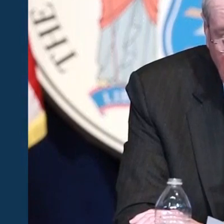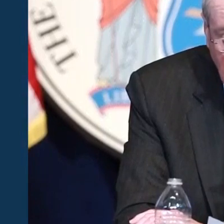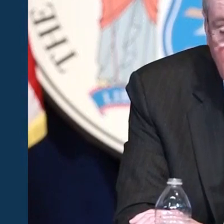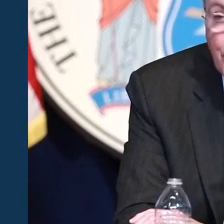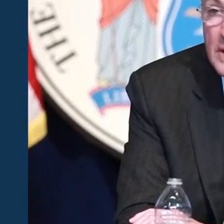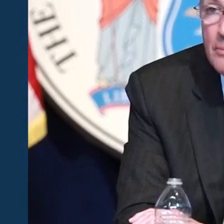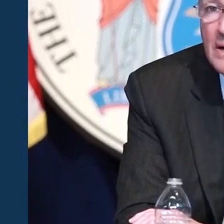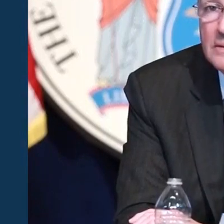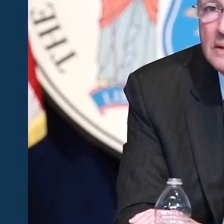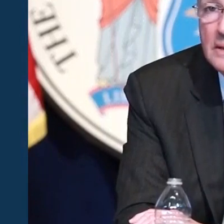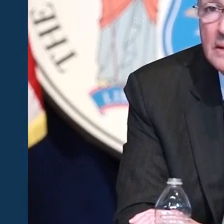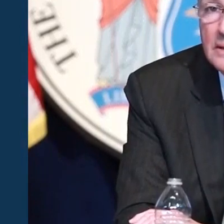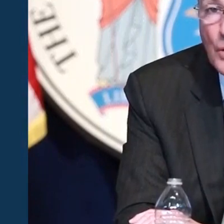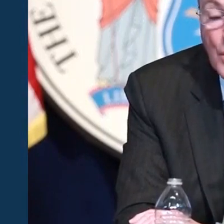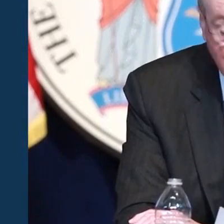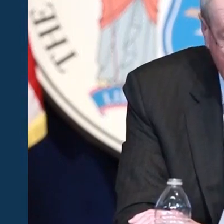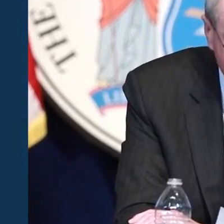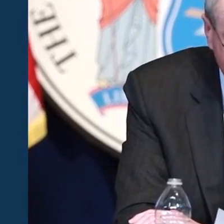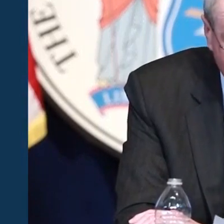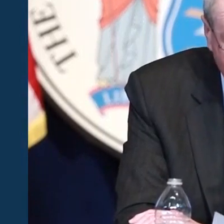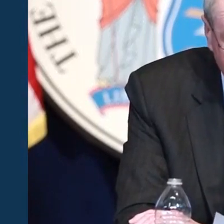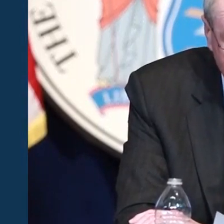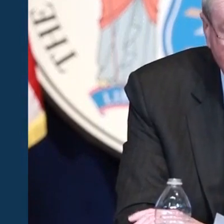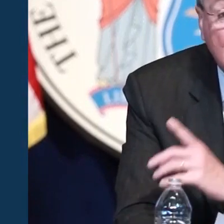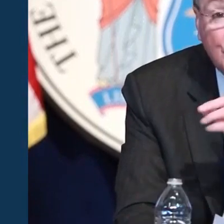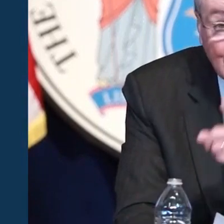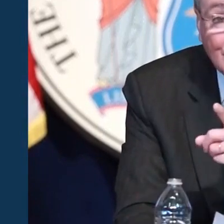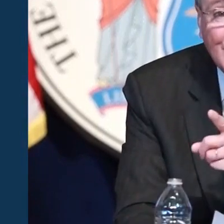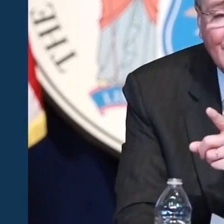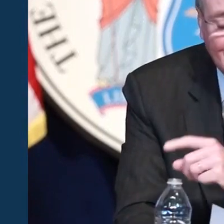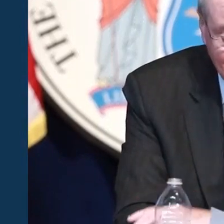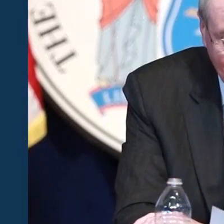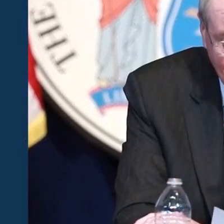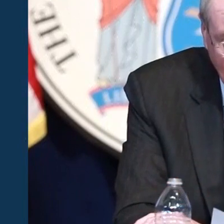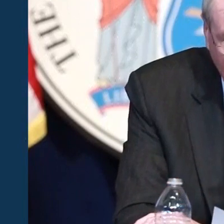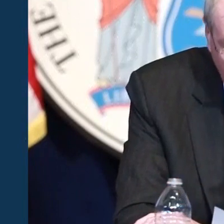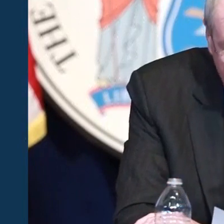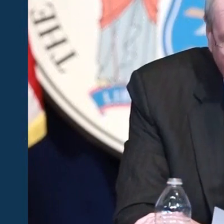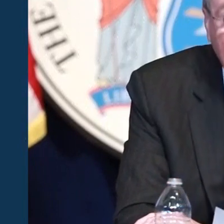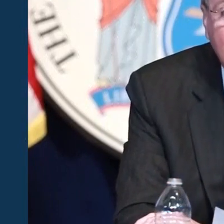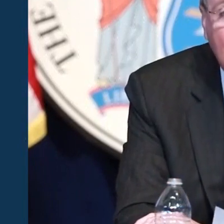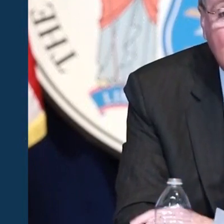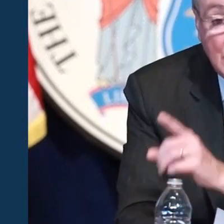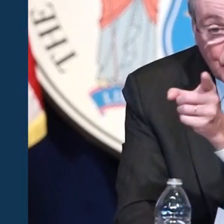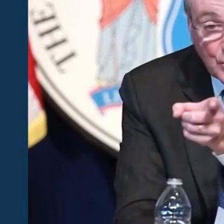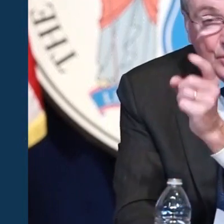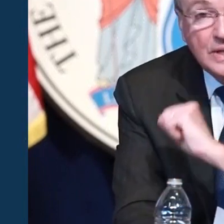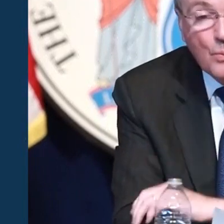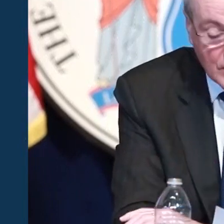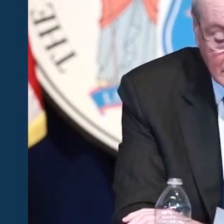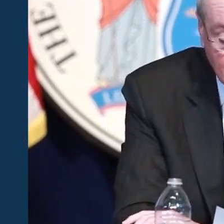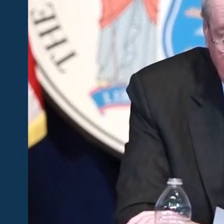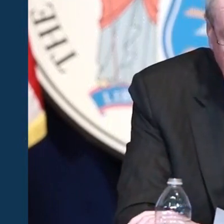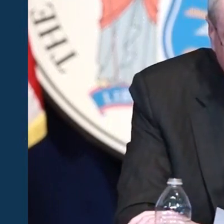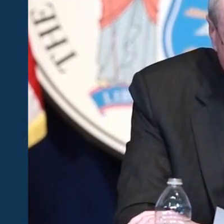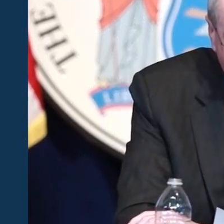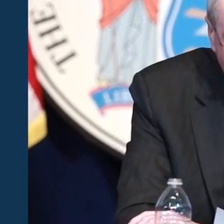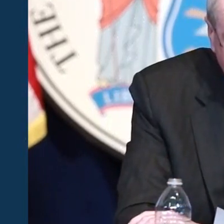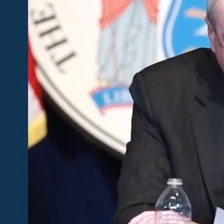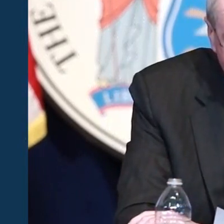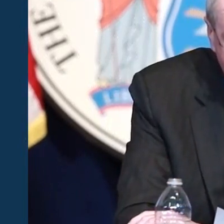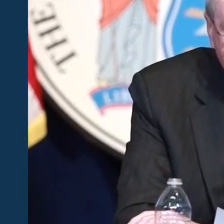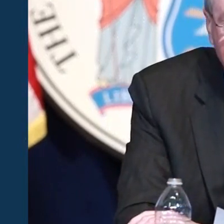us and bring about the worst case scenario. So let's stick together and let's keep working together. It is clearly working. It's